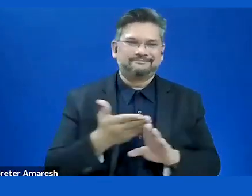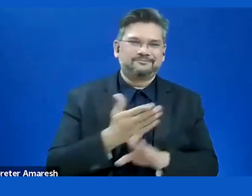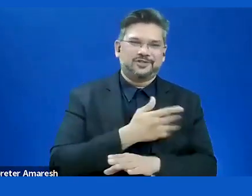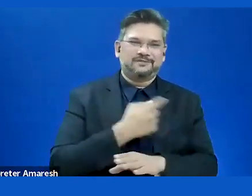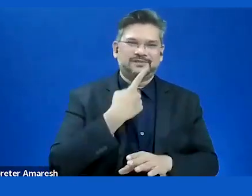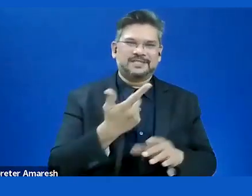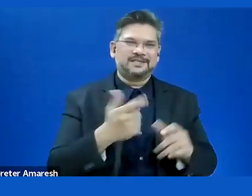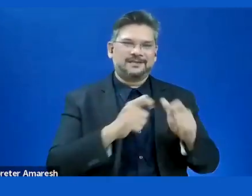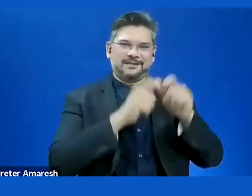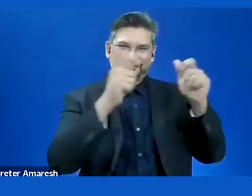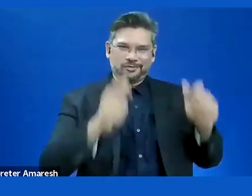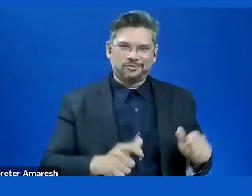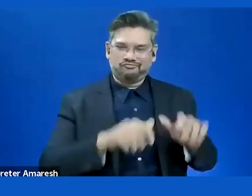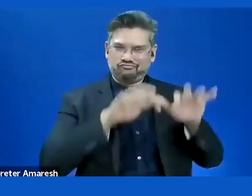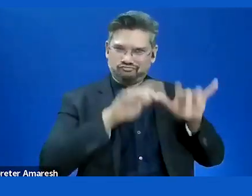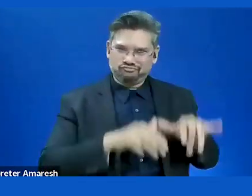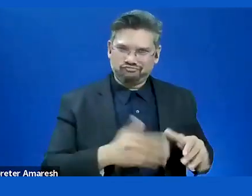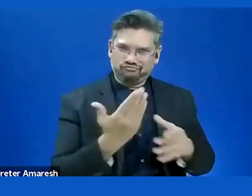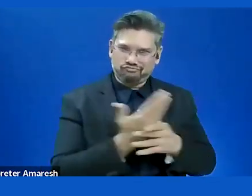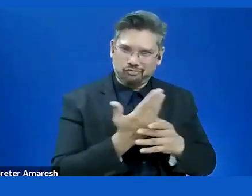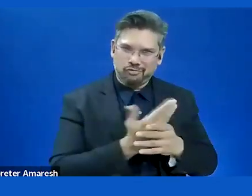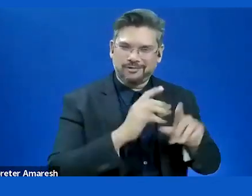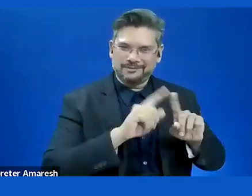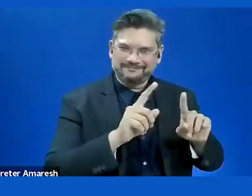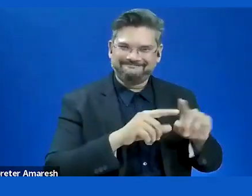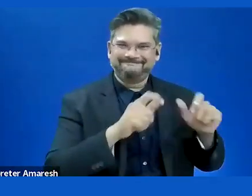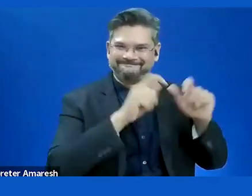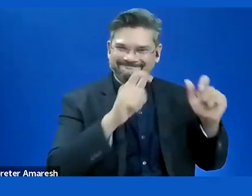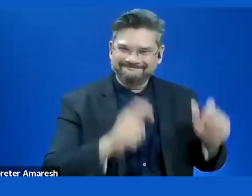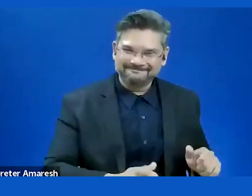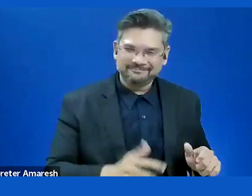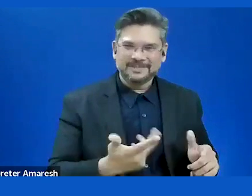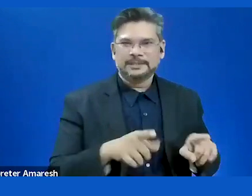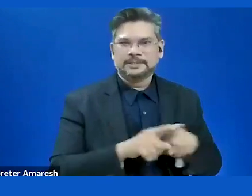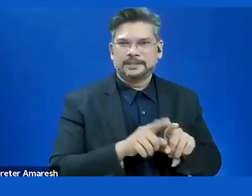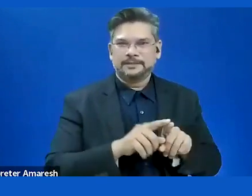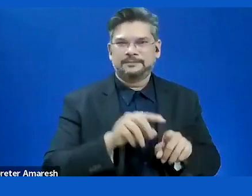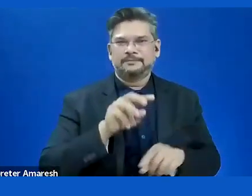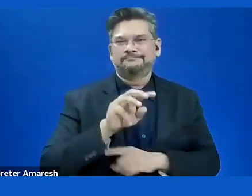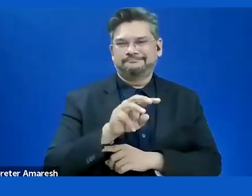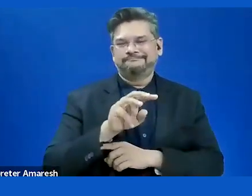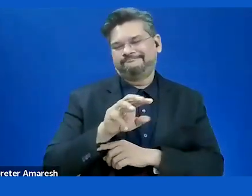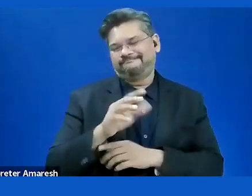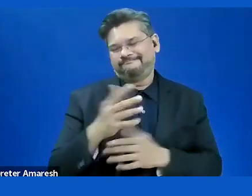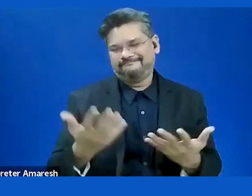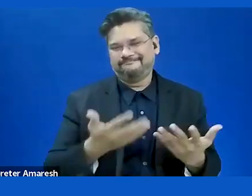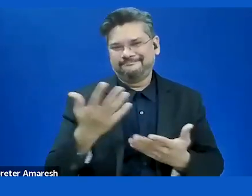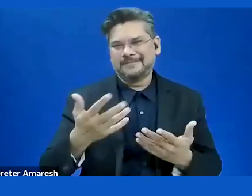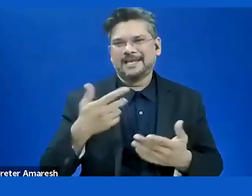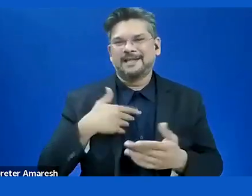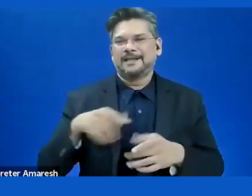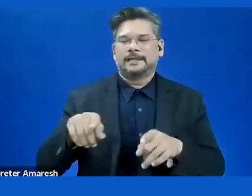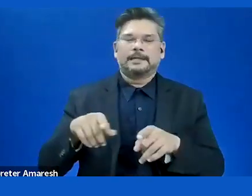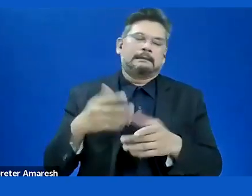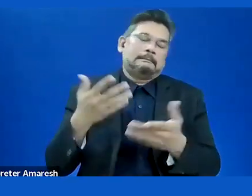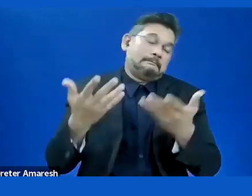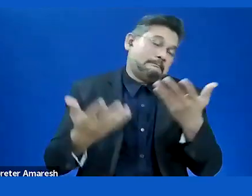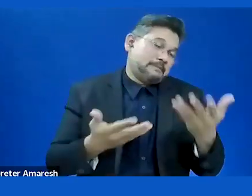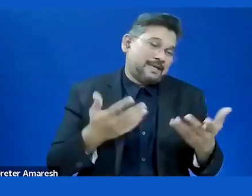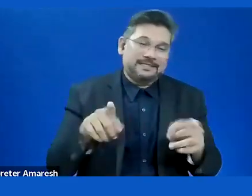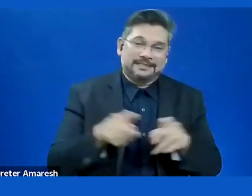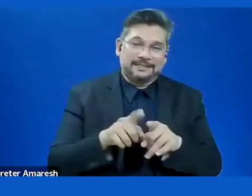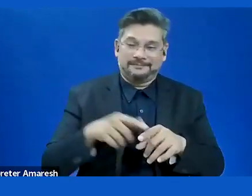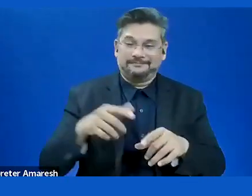the Web Accessibility Directive, are often like the family member that no one discusses at the dinner table, the poor cousin in